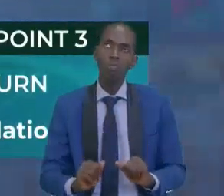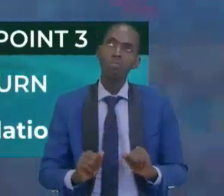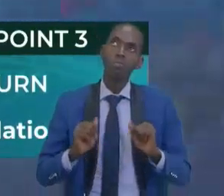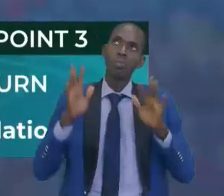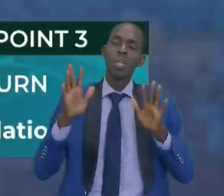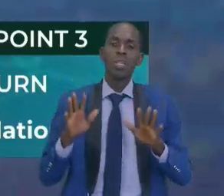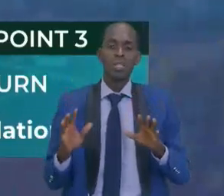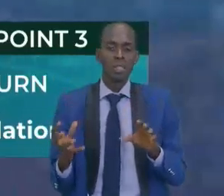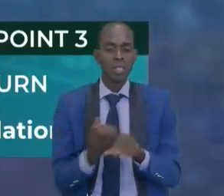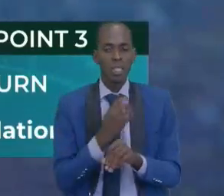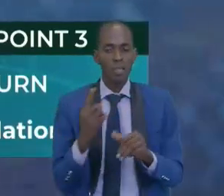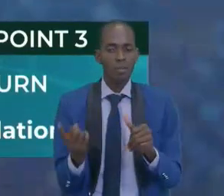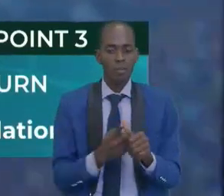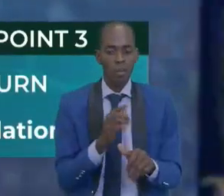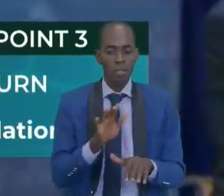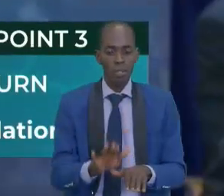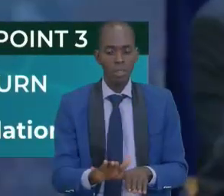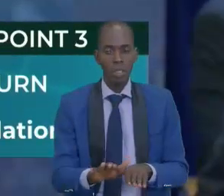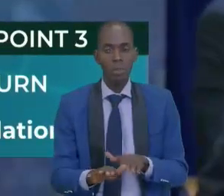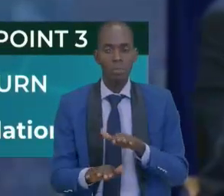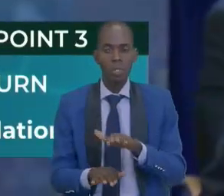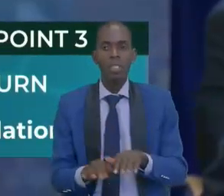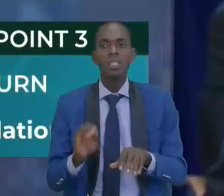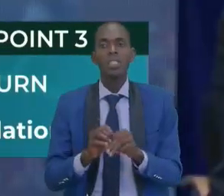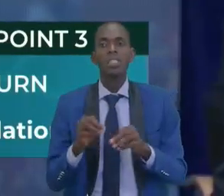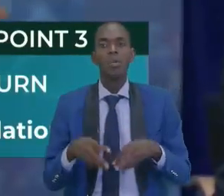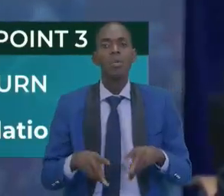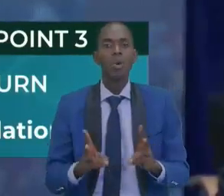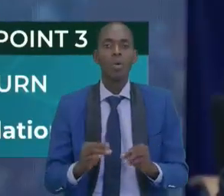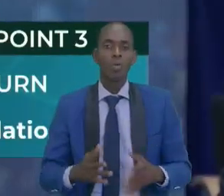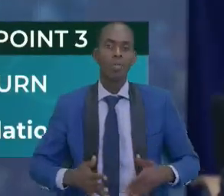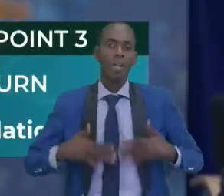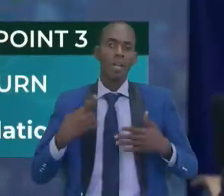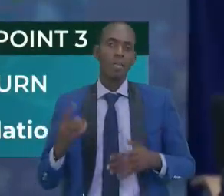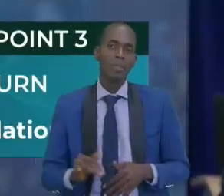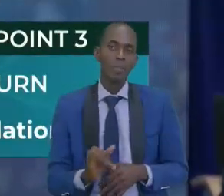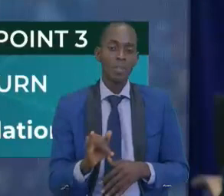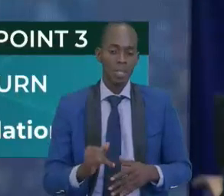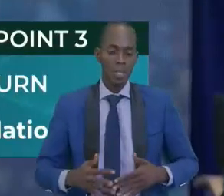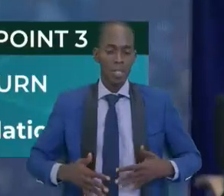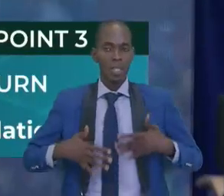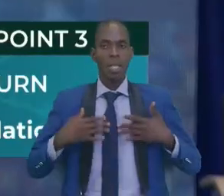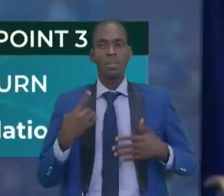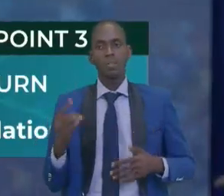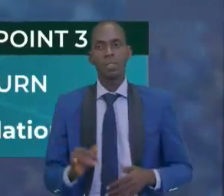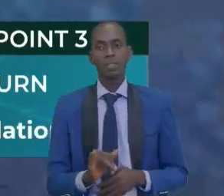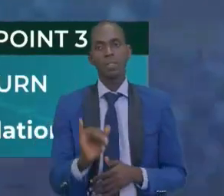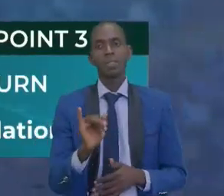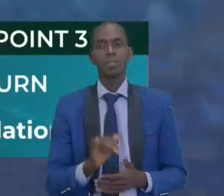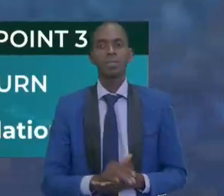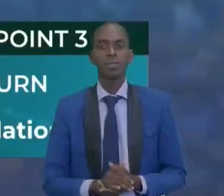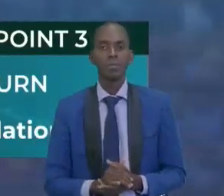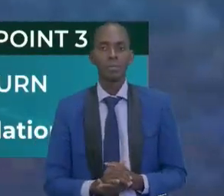steps in the way of life everlasting, life eternal.